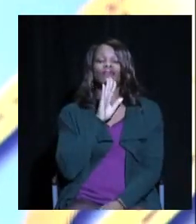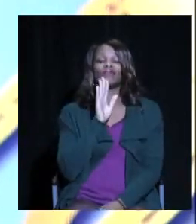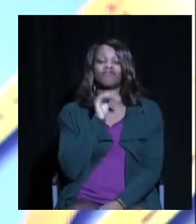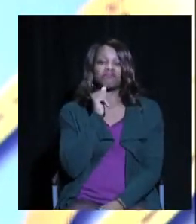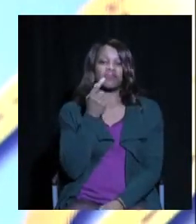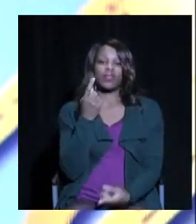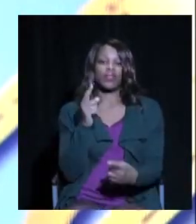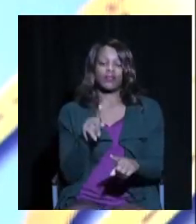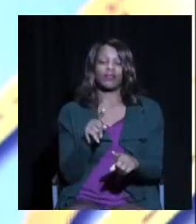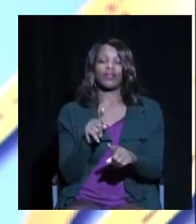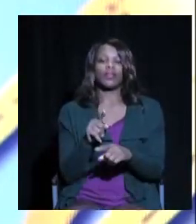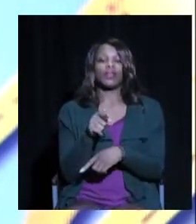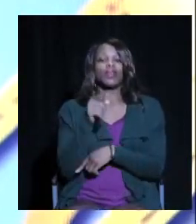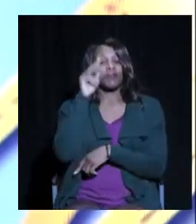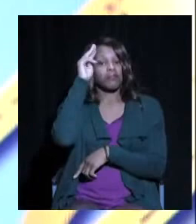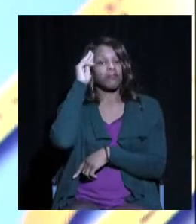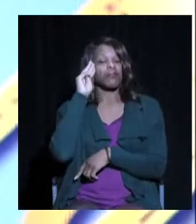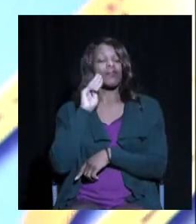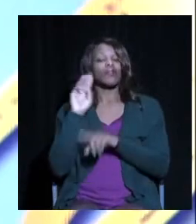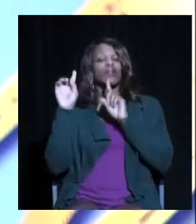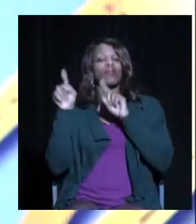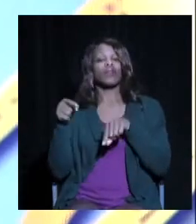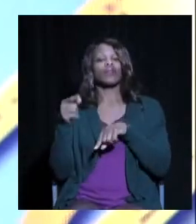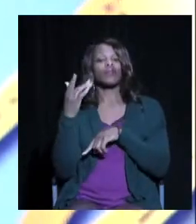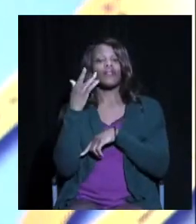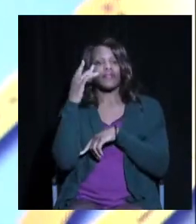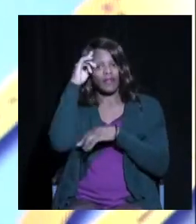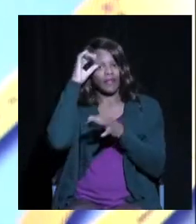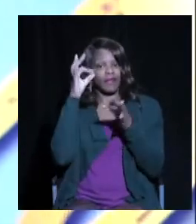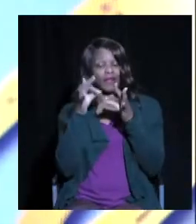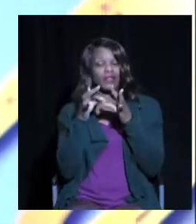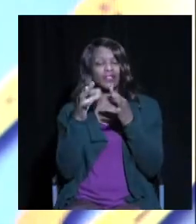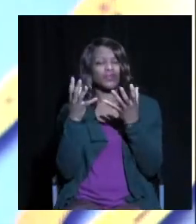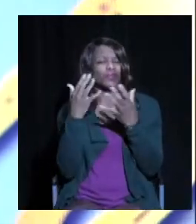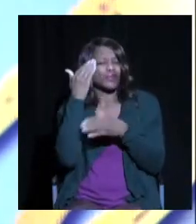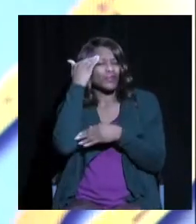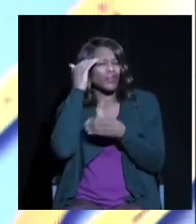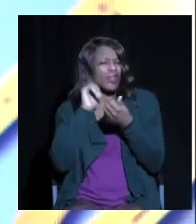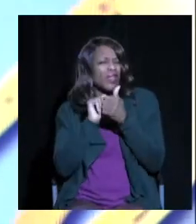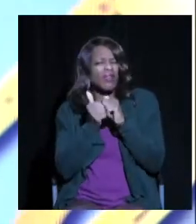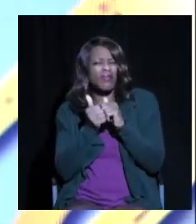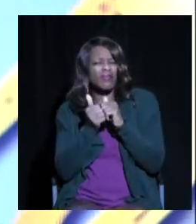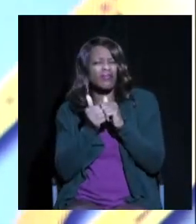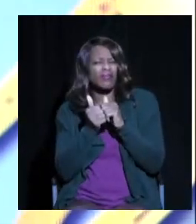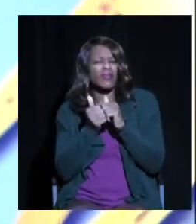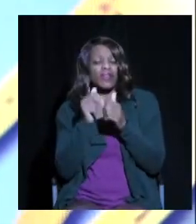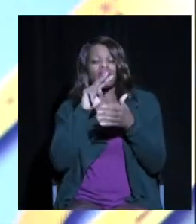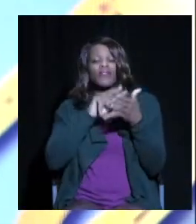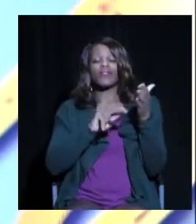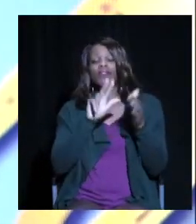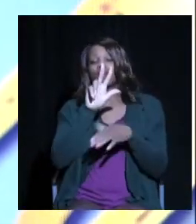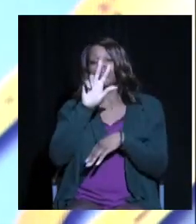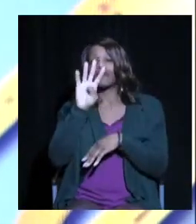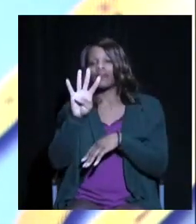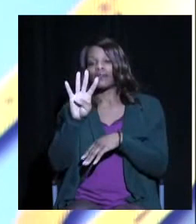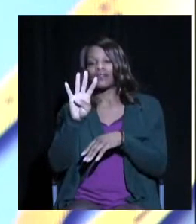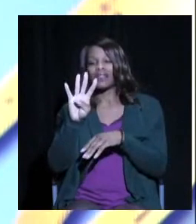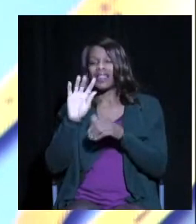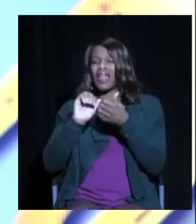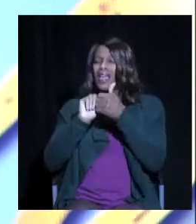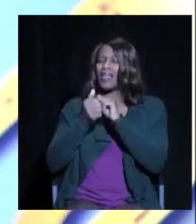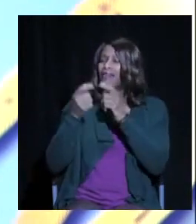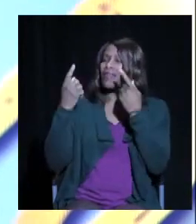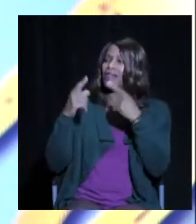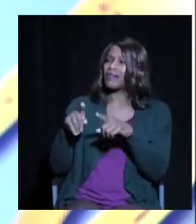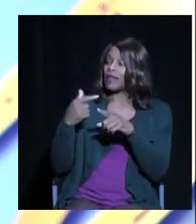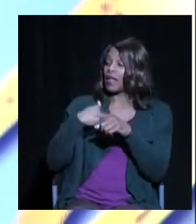happens. She responds with faith, and she just wants to know how. Again, verse 34, how will this be, Mary asked the angel,